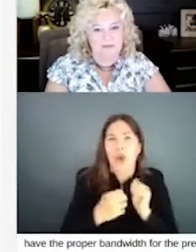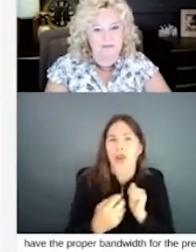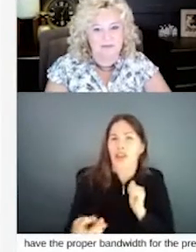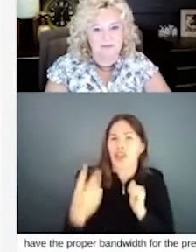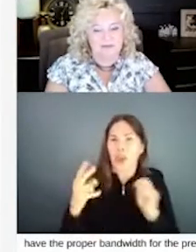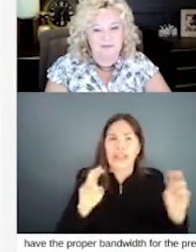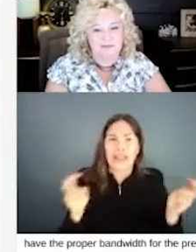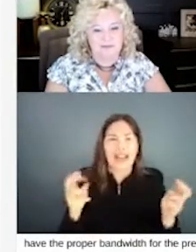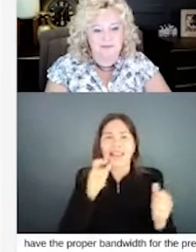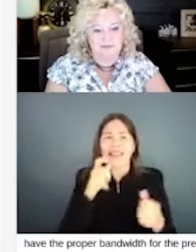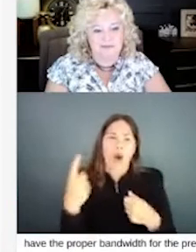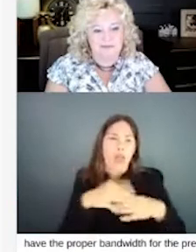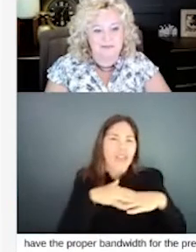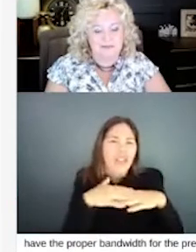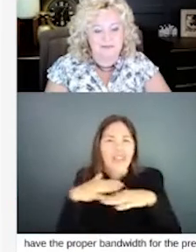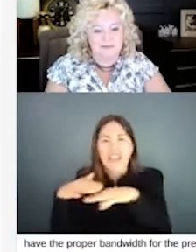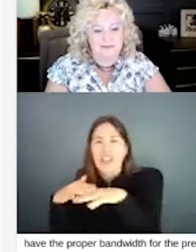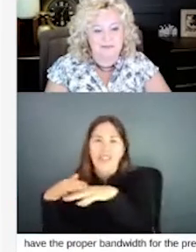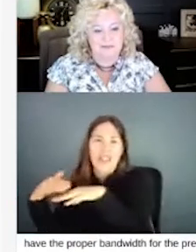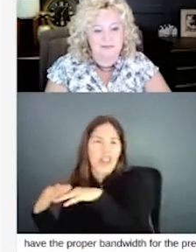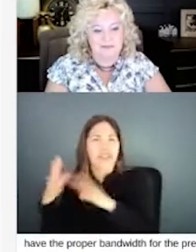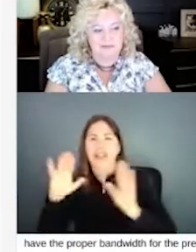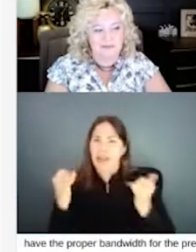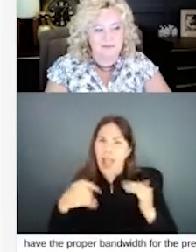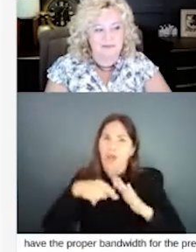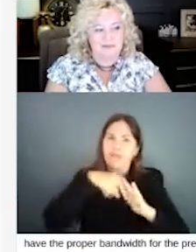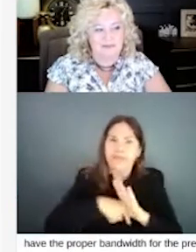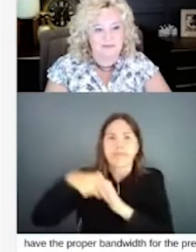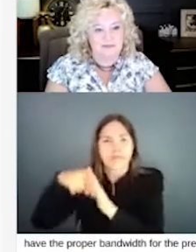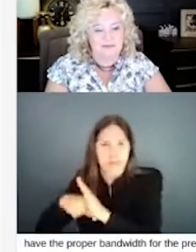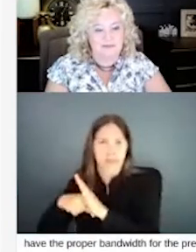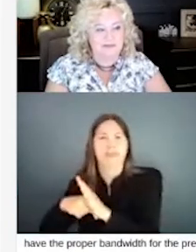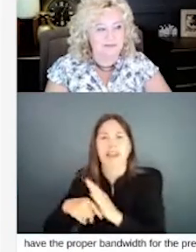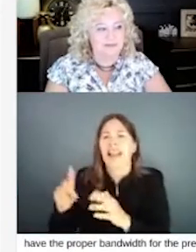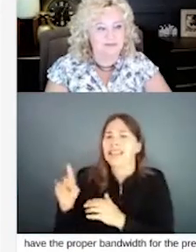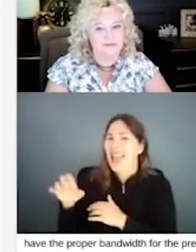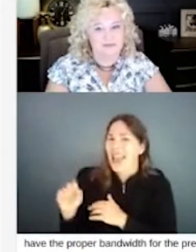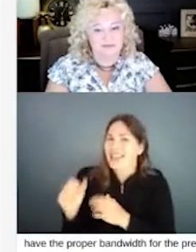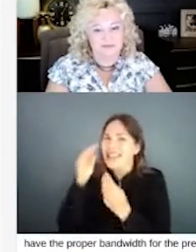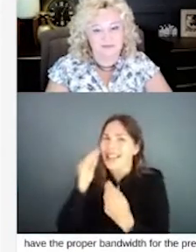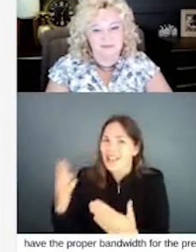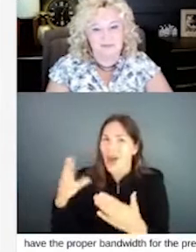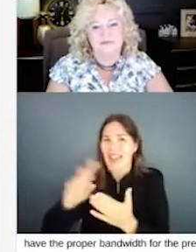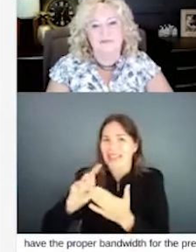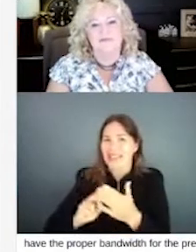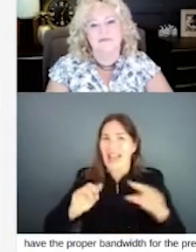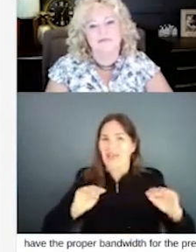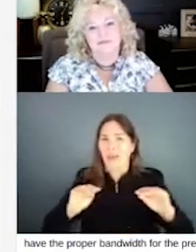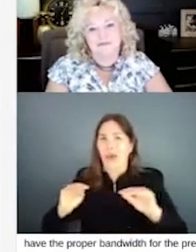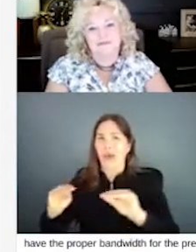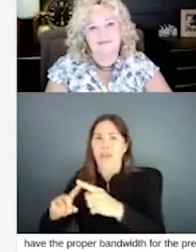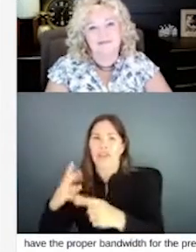getting a surface level knowledge of all 3. And we were talking before the session started, Dennis hinted that InDesign's moving to year 2,